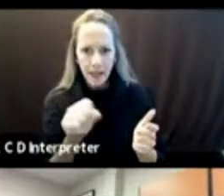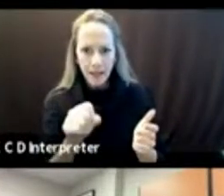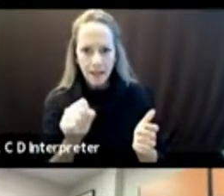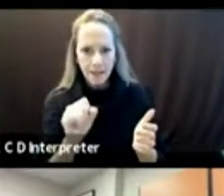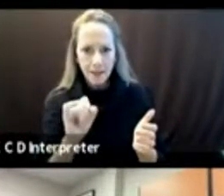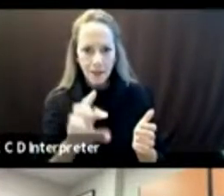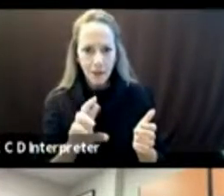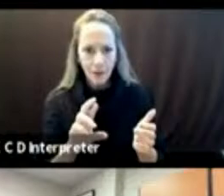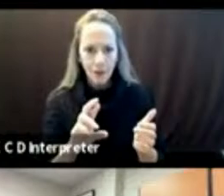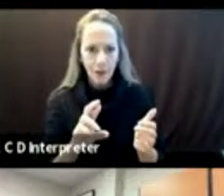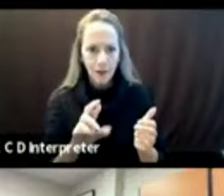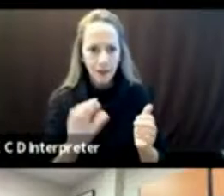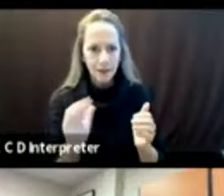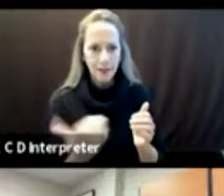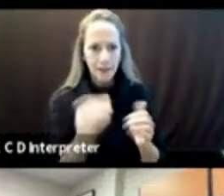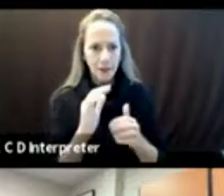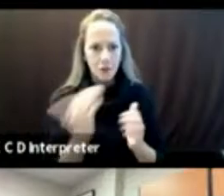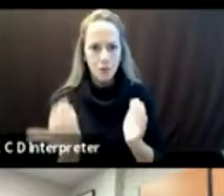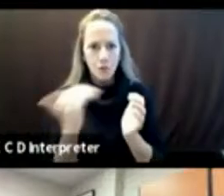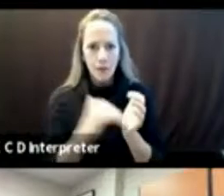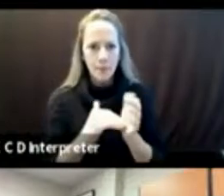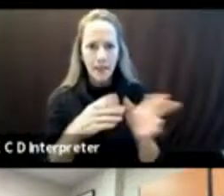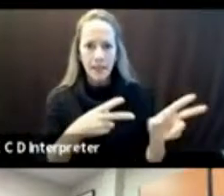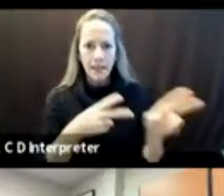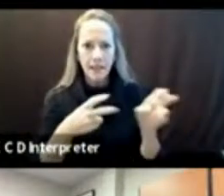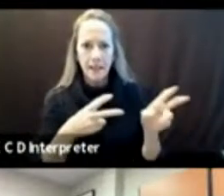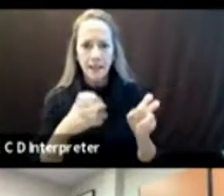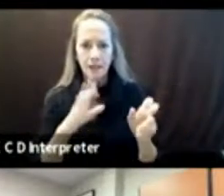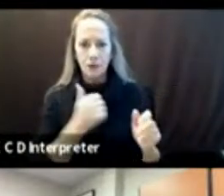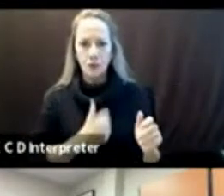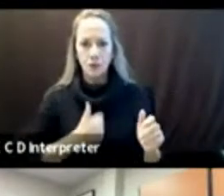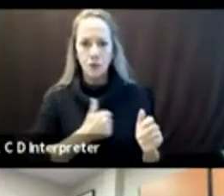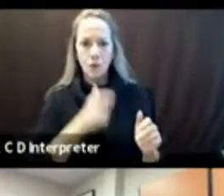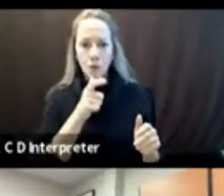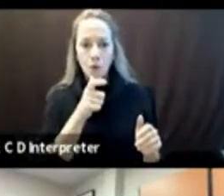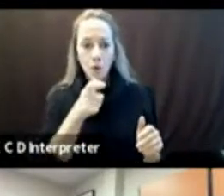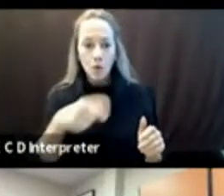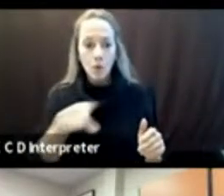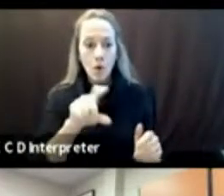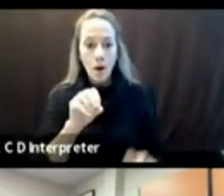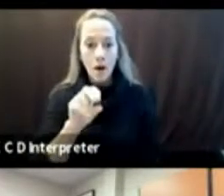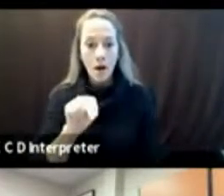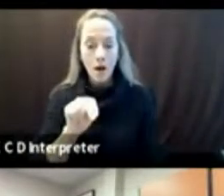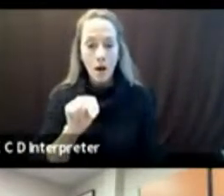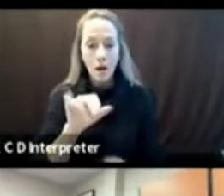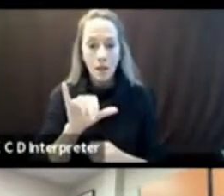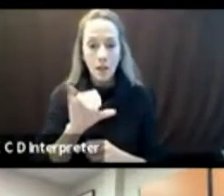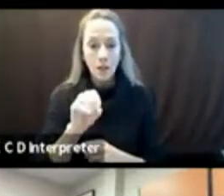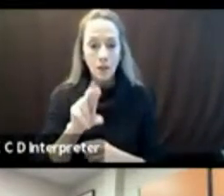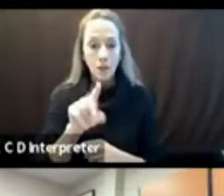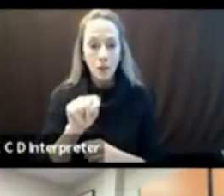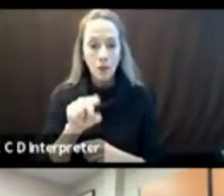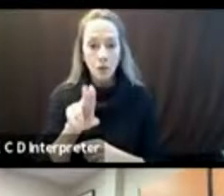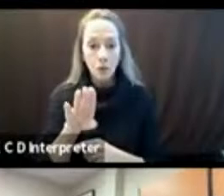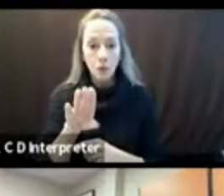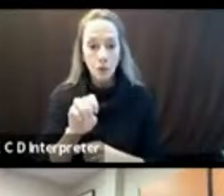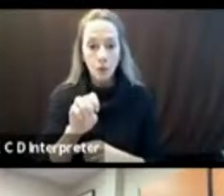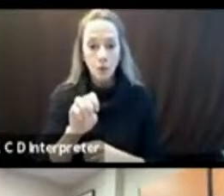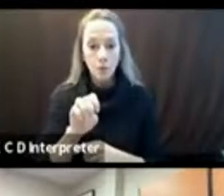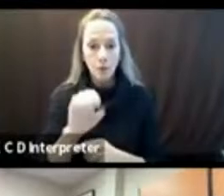Okay. We're getting some feedback. If somebody that's on the call has YouTube streaming, we think that might be the